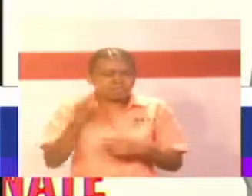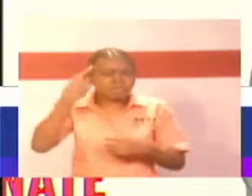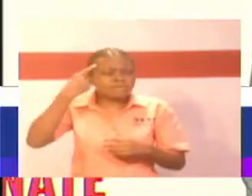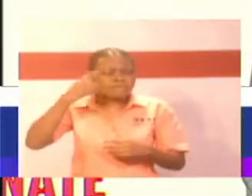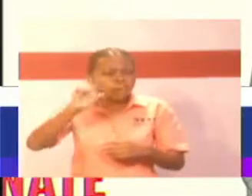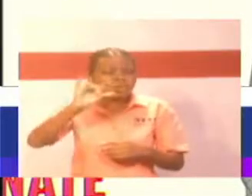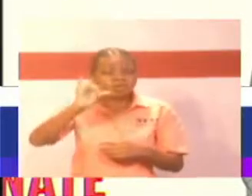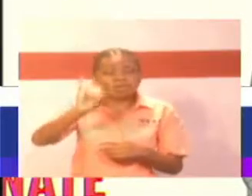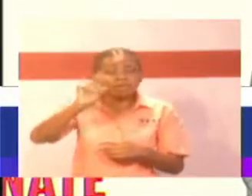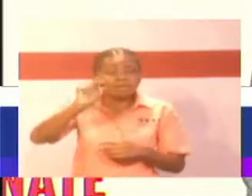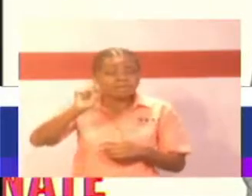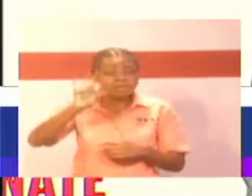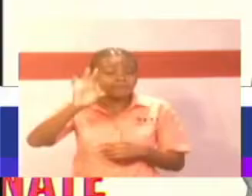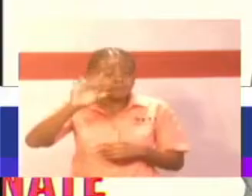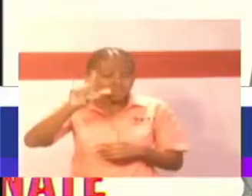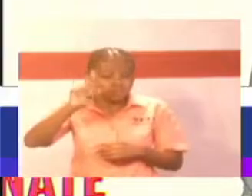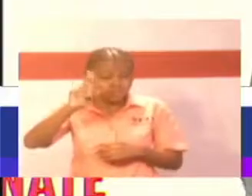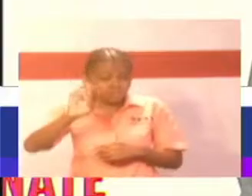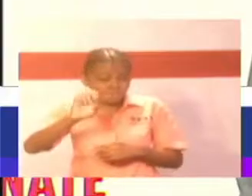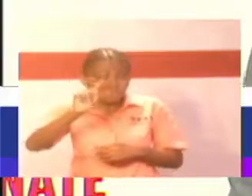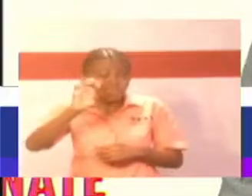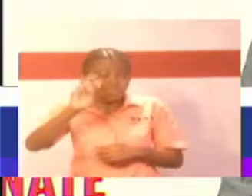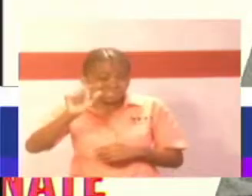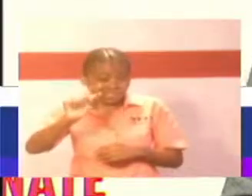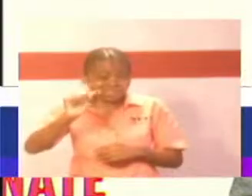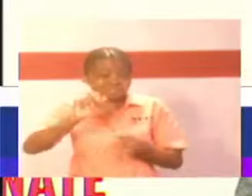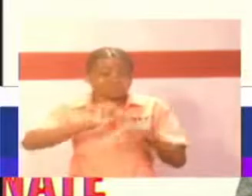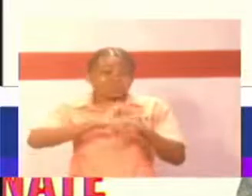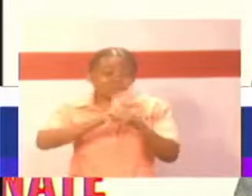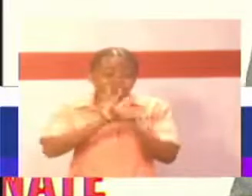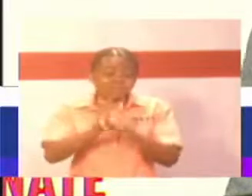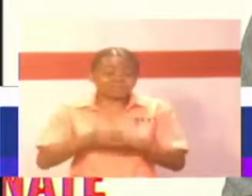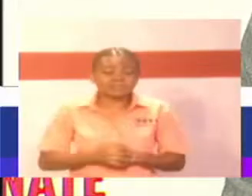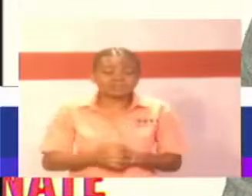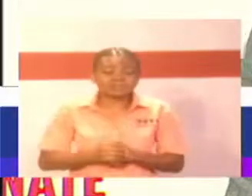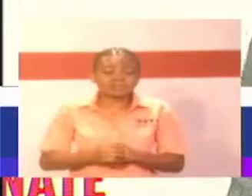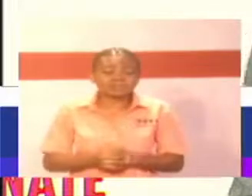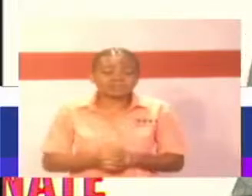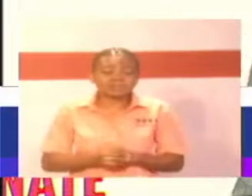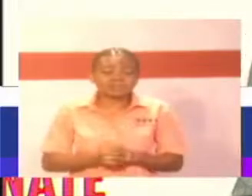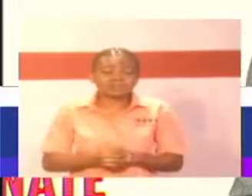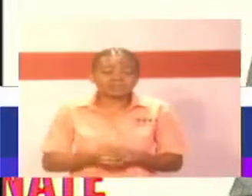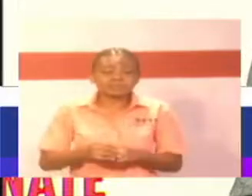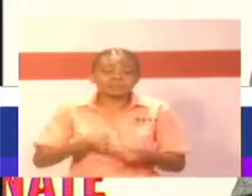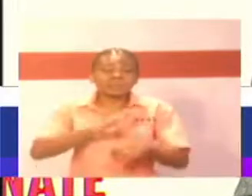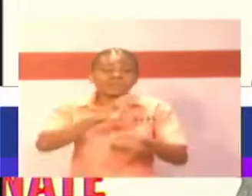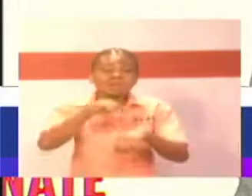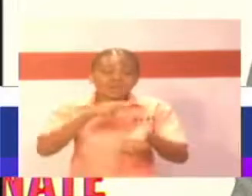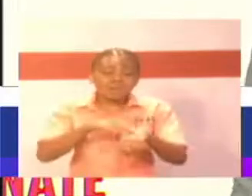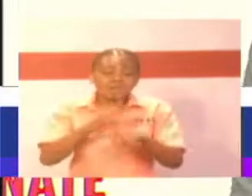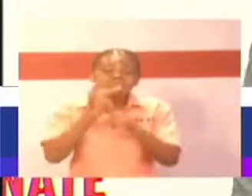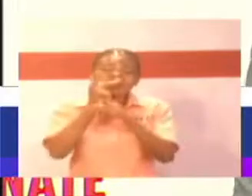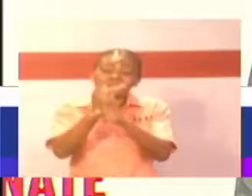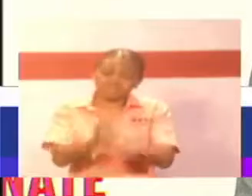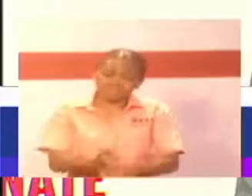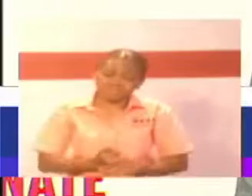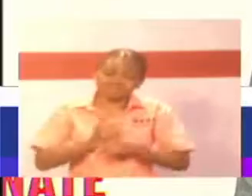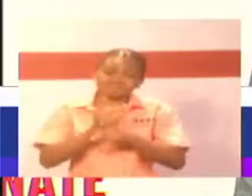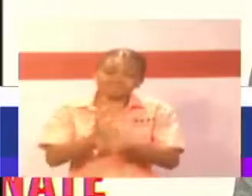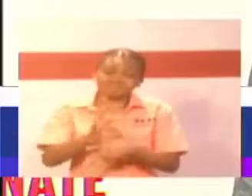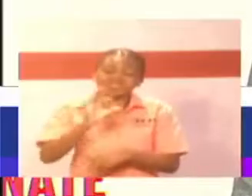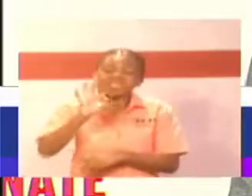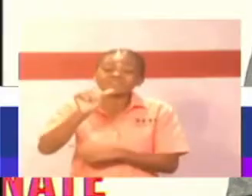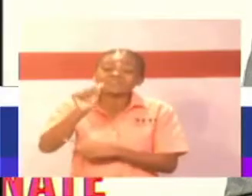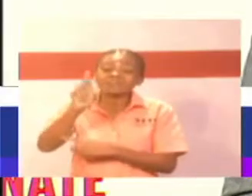and COVID-19. The National Care Fair will be offering persons a comprehensive package of screening tests.